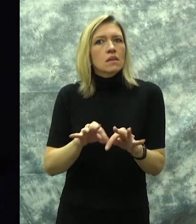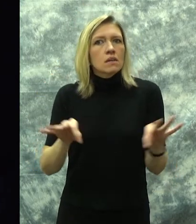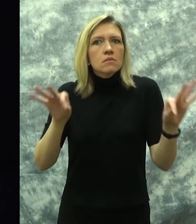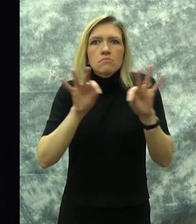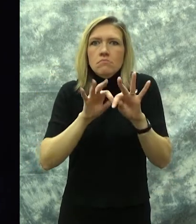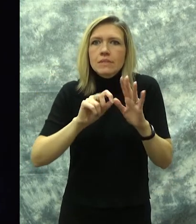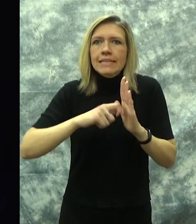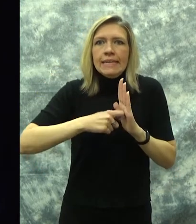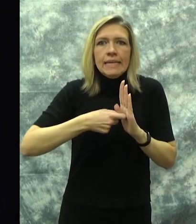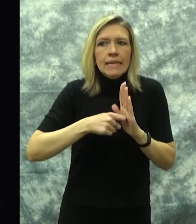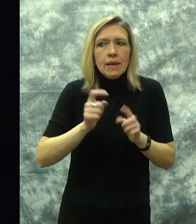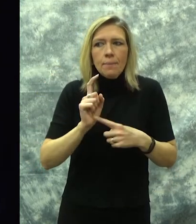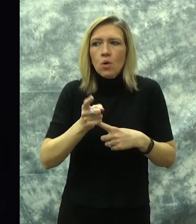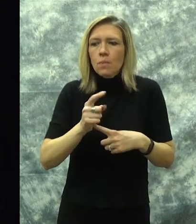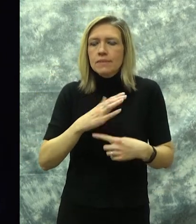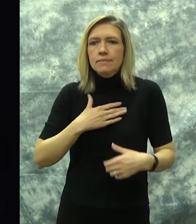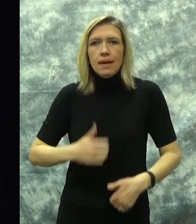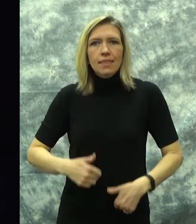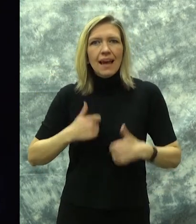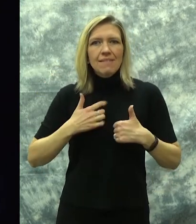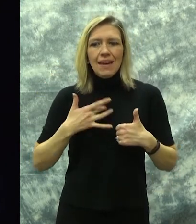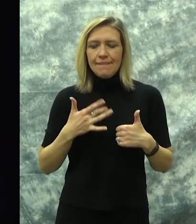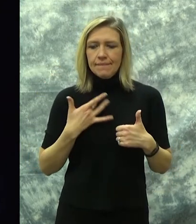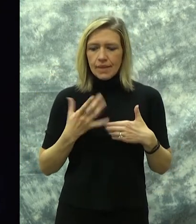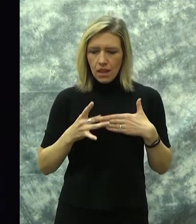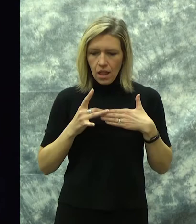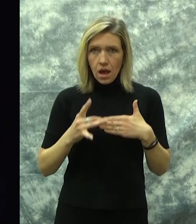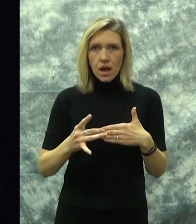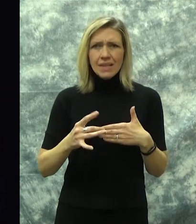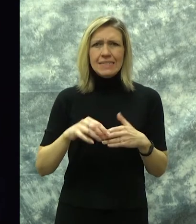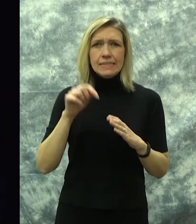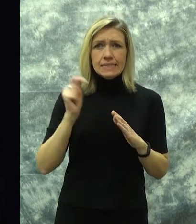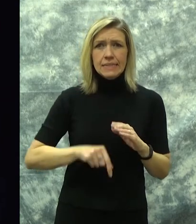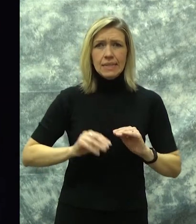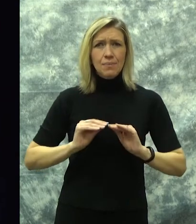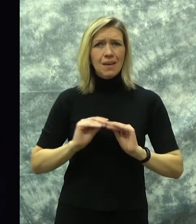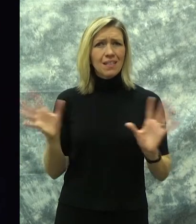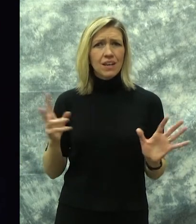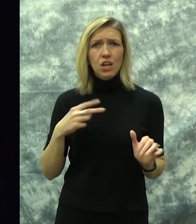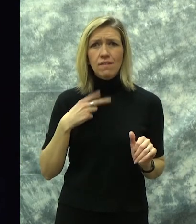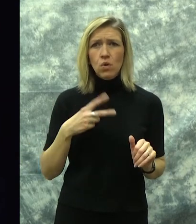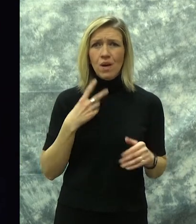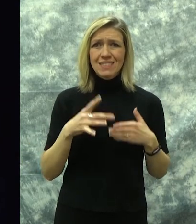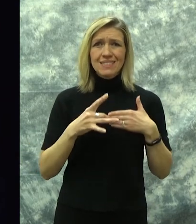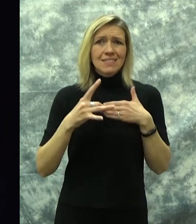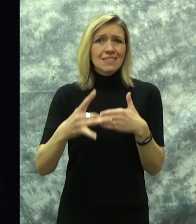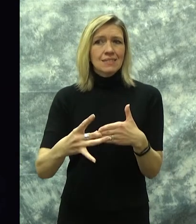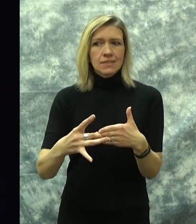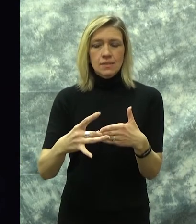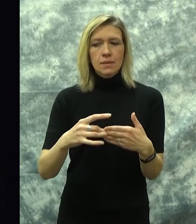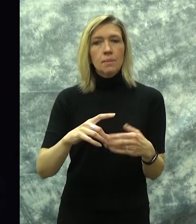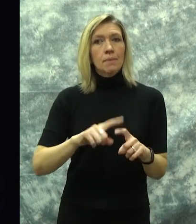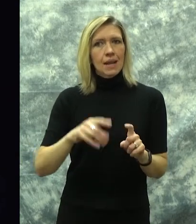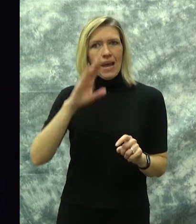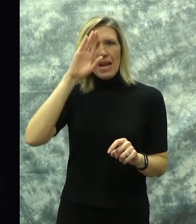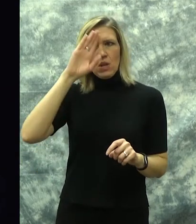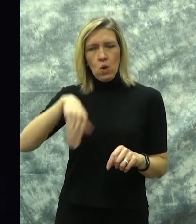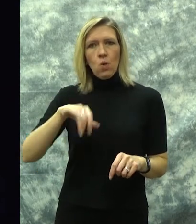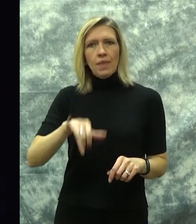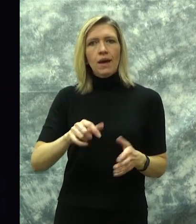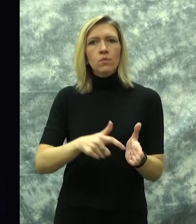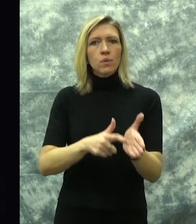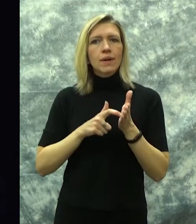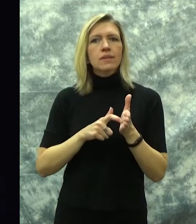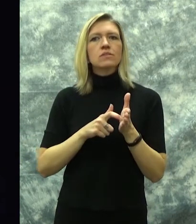feel guided by a deep voice, a real clear sense of guidance. And what I know that takes is maintenance of that relationship,